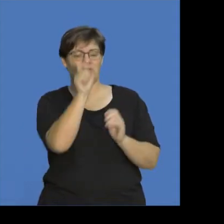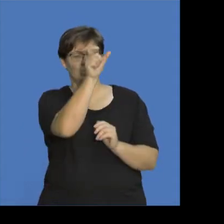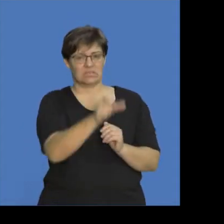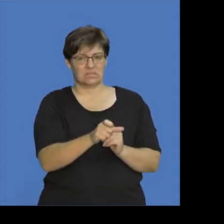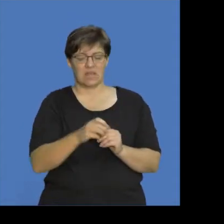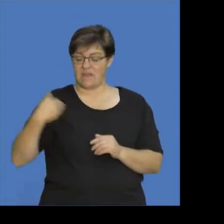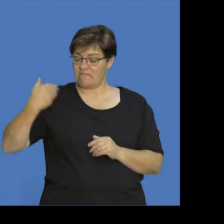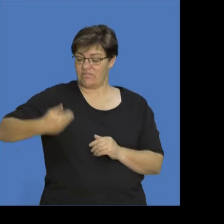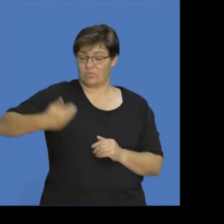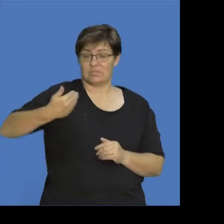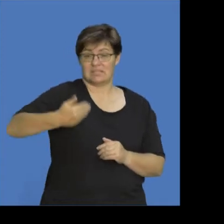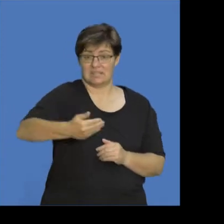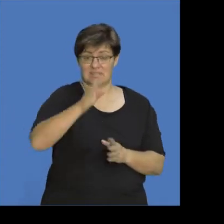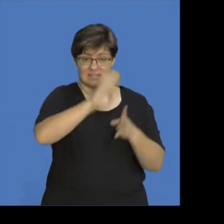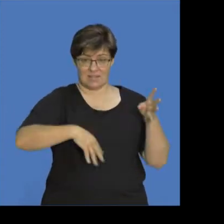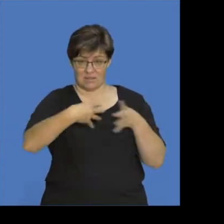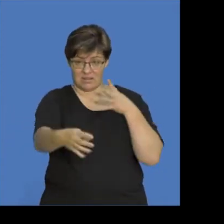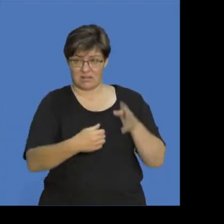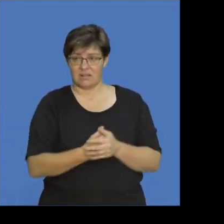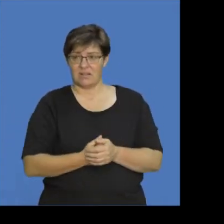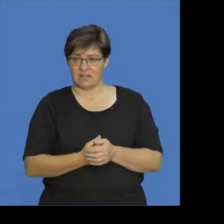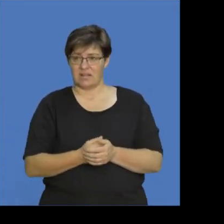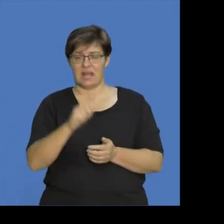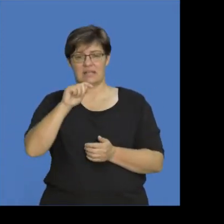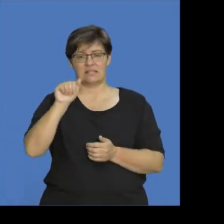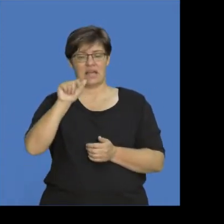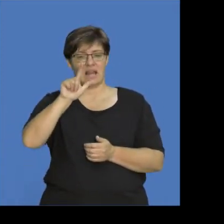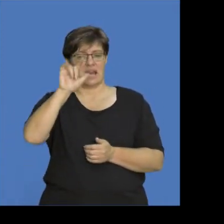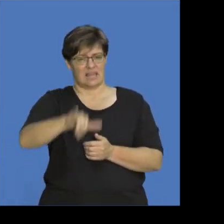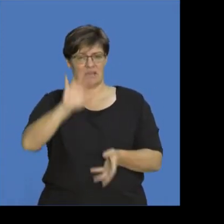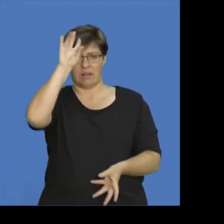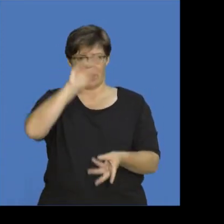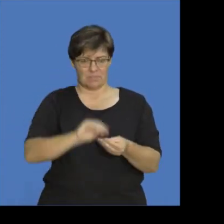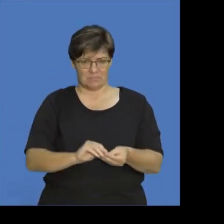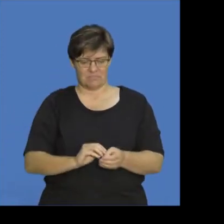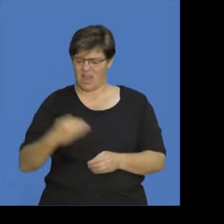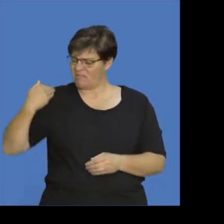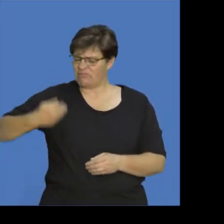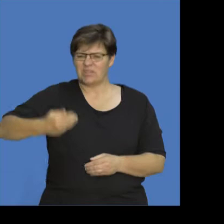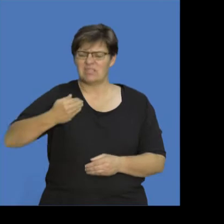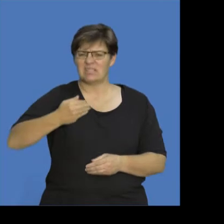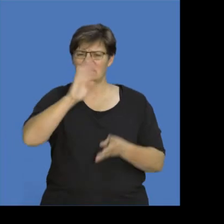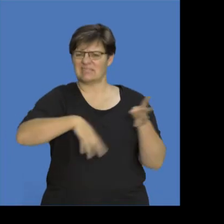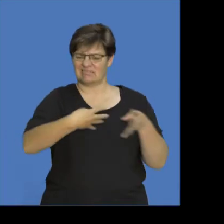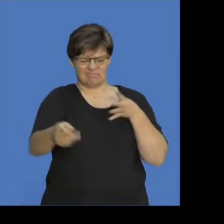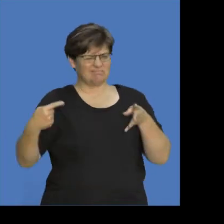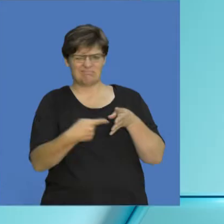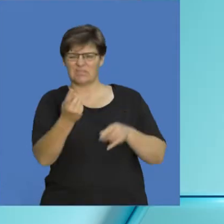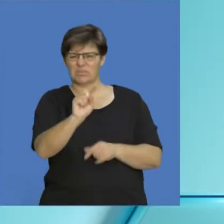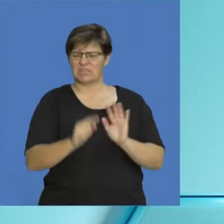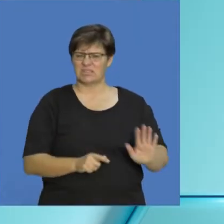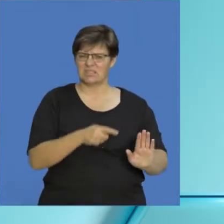keywords. Frequency table and tallies. what is a frequency table?